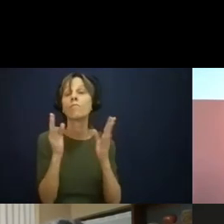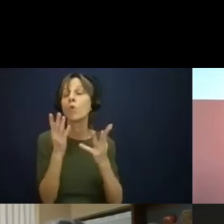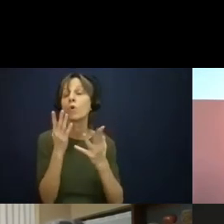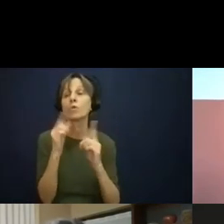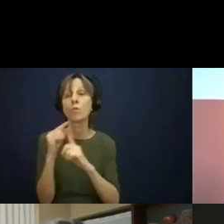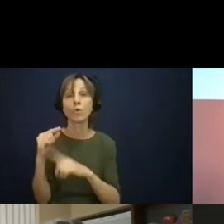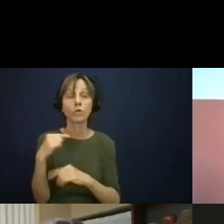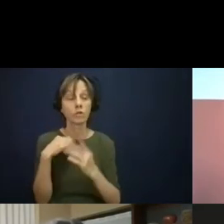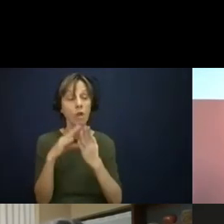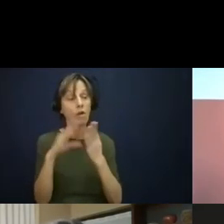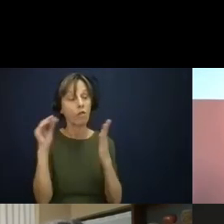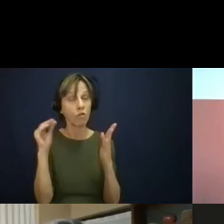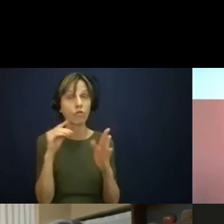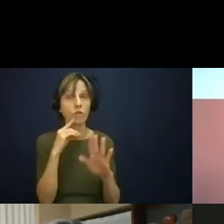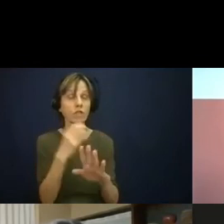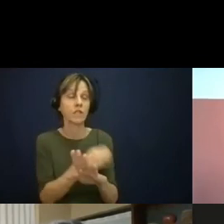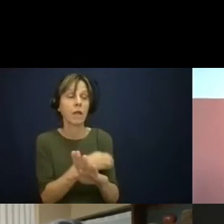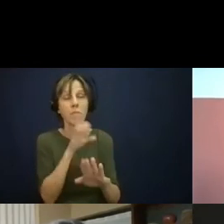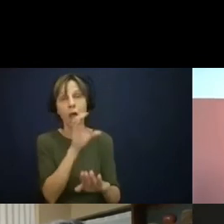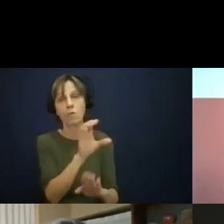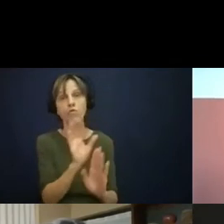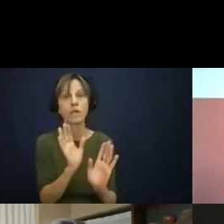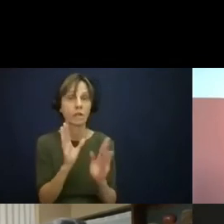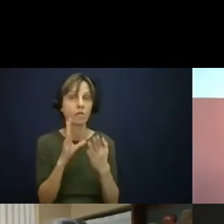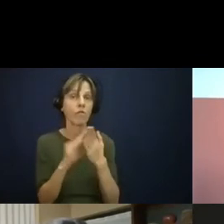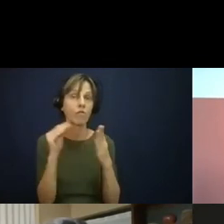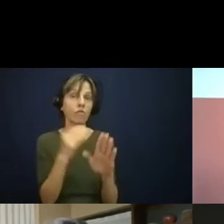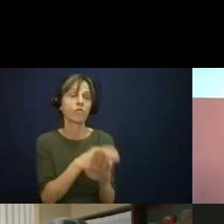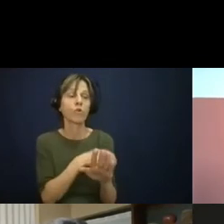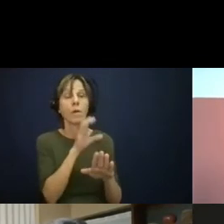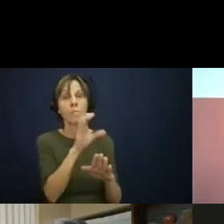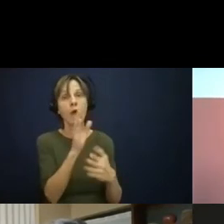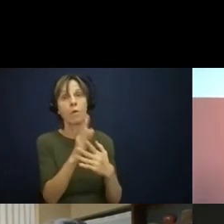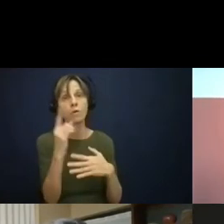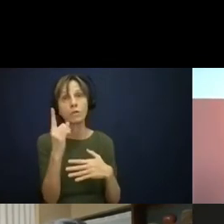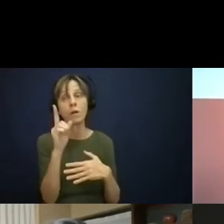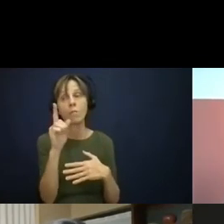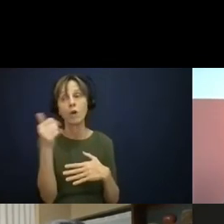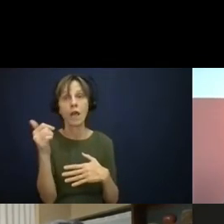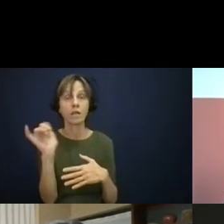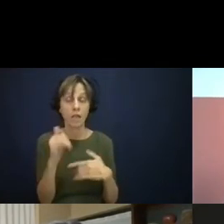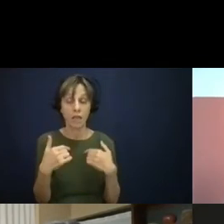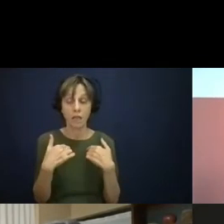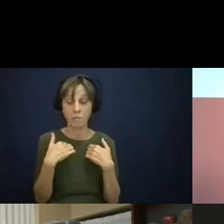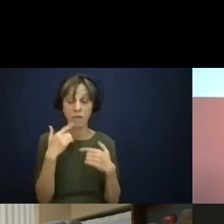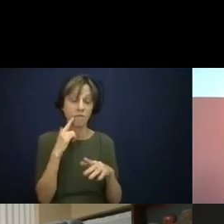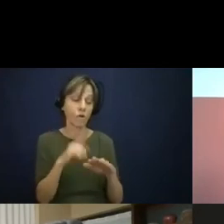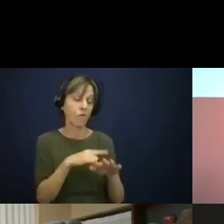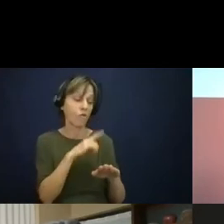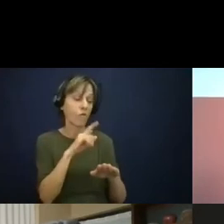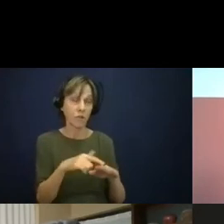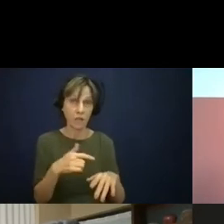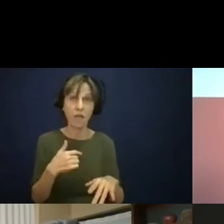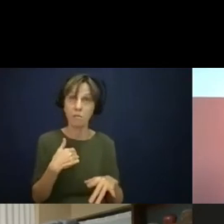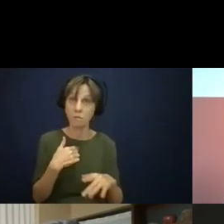is empowering. Learning to empower someone else just like me, because for a long time I was getting